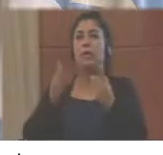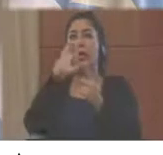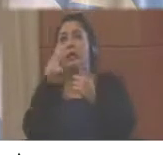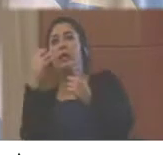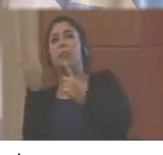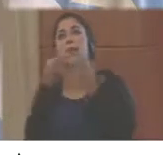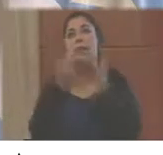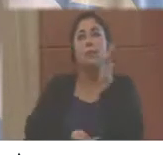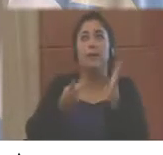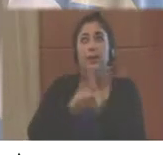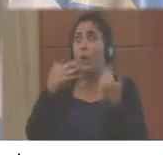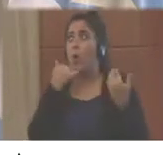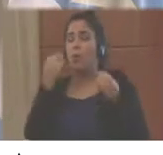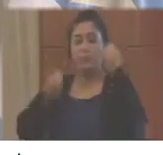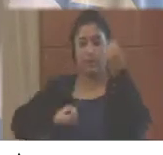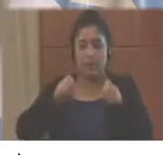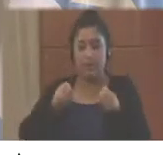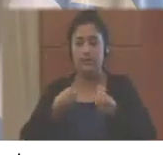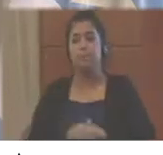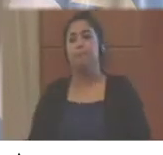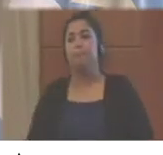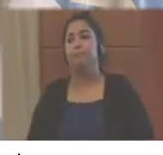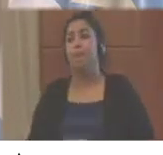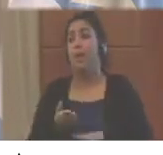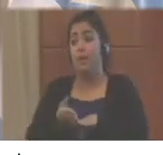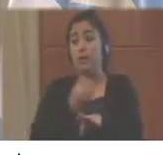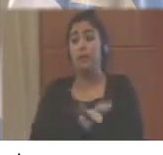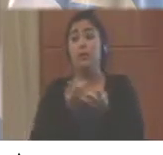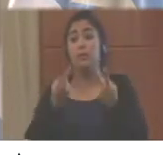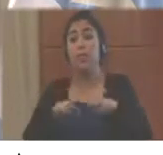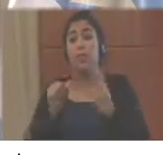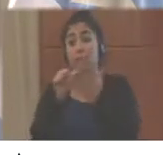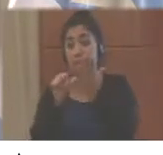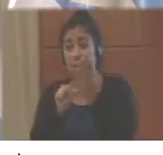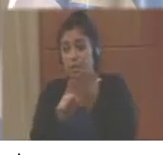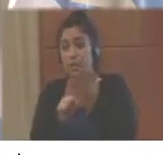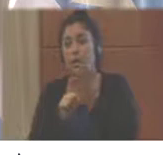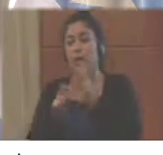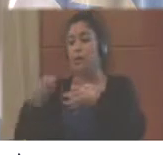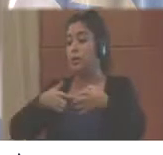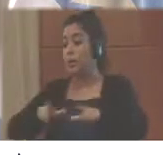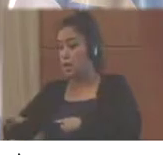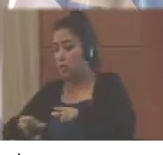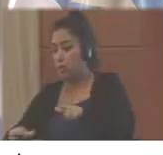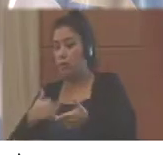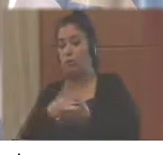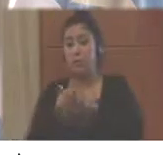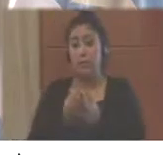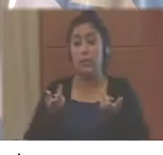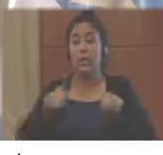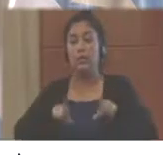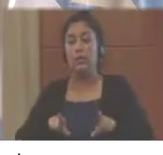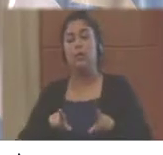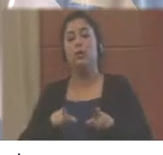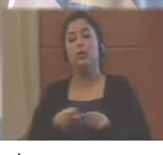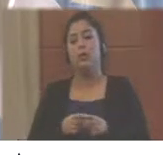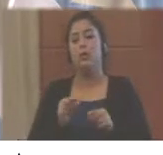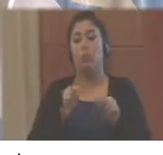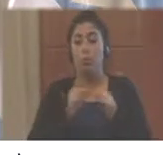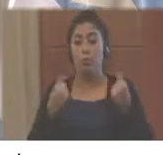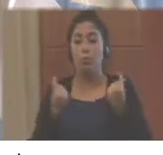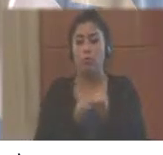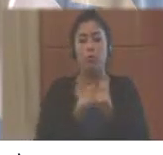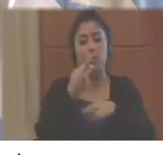improve knowledge of these kinds of threats, and the territorial ordering and the Institute